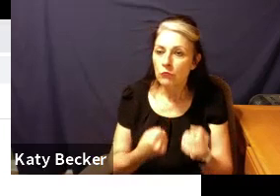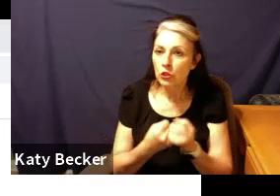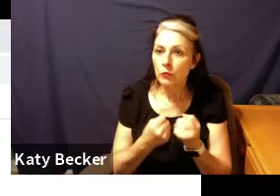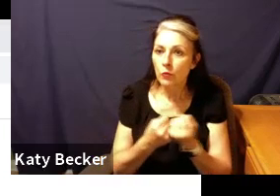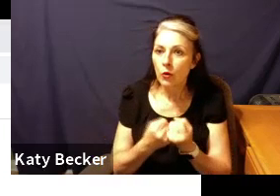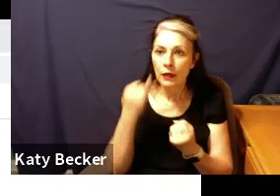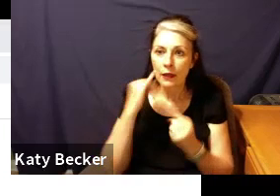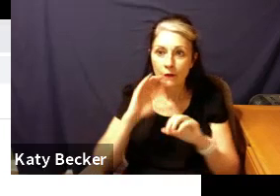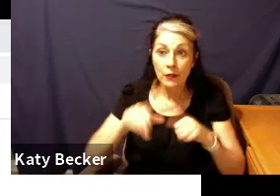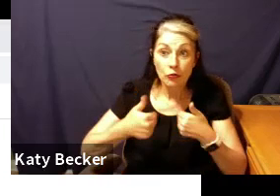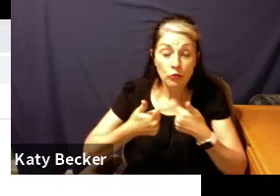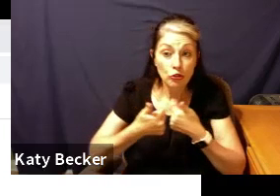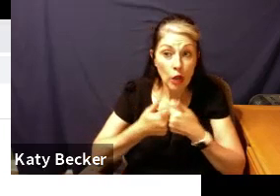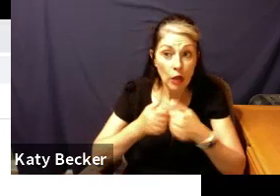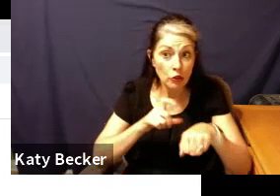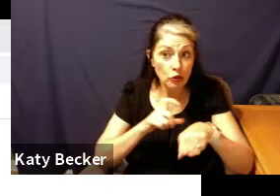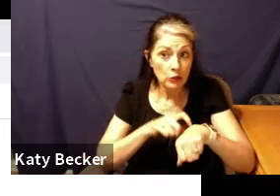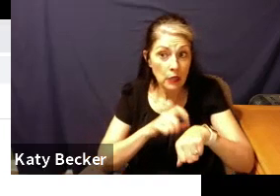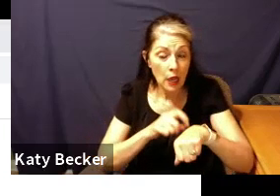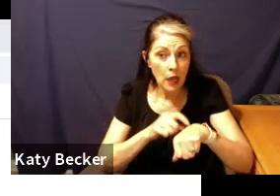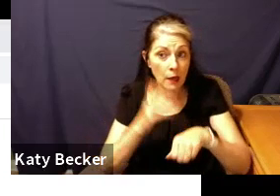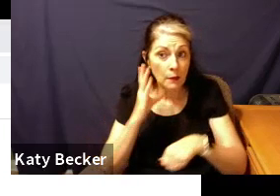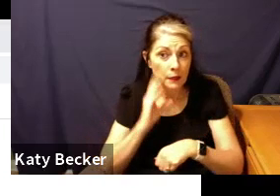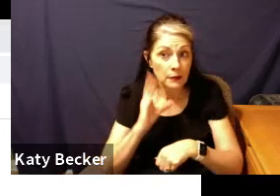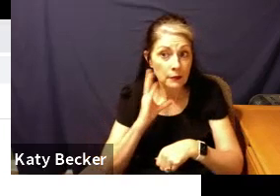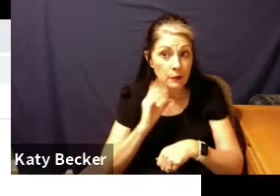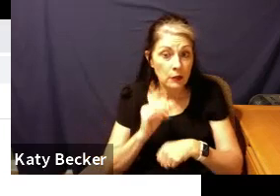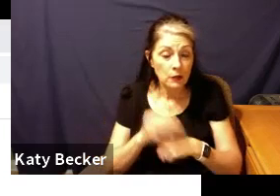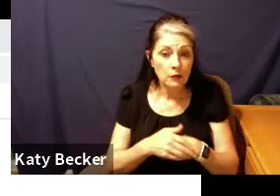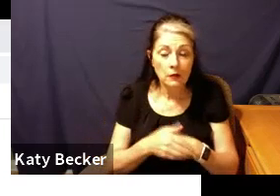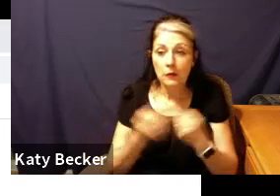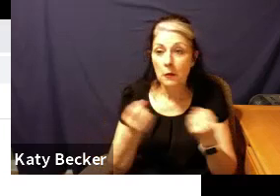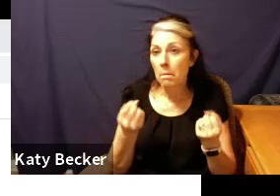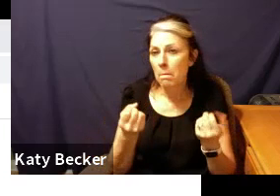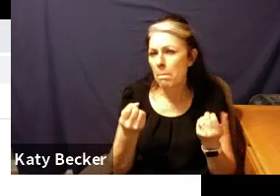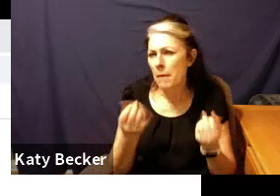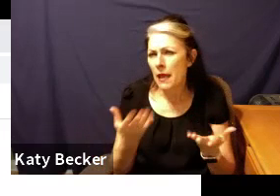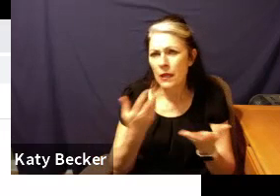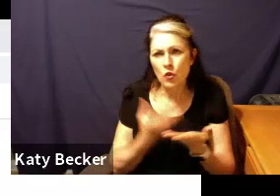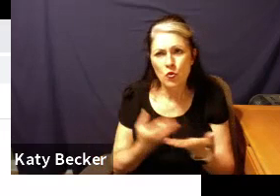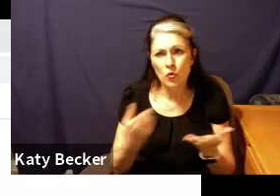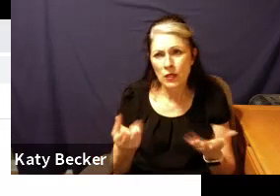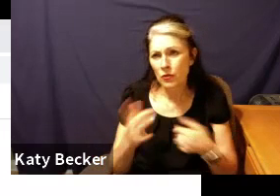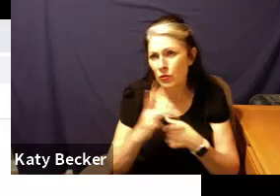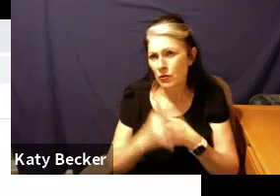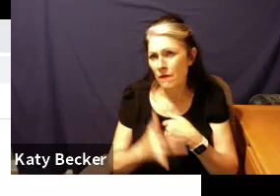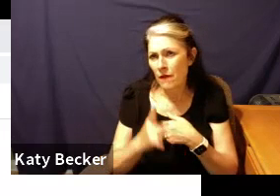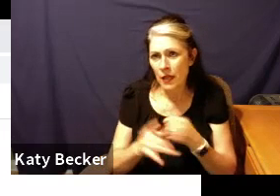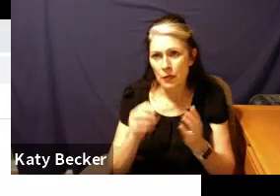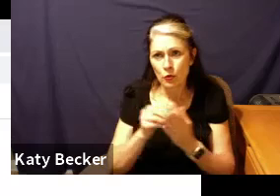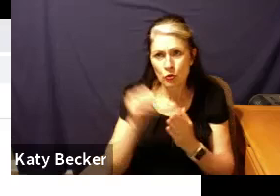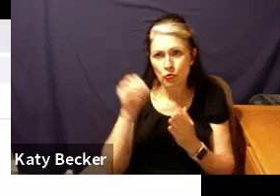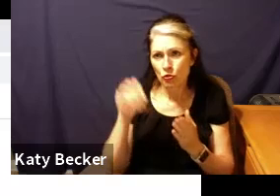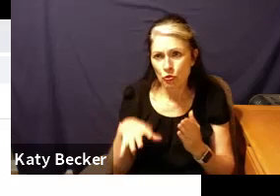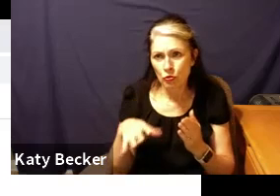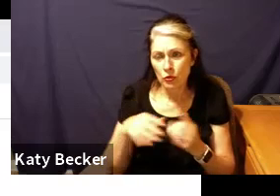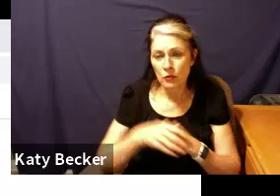through a challenging time. So lots of resources available to our students.